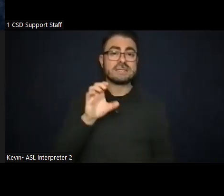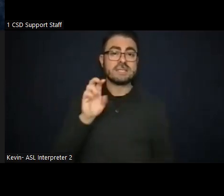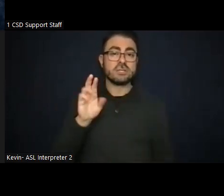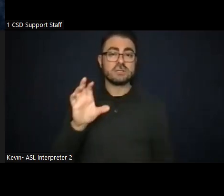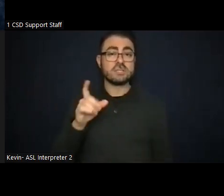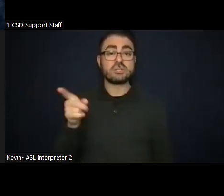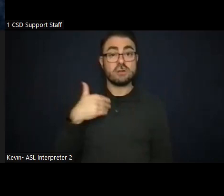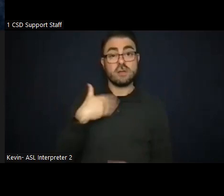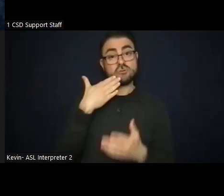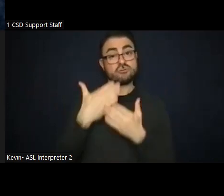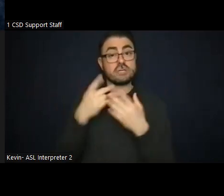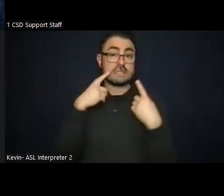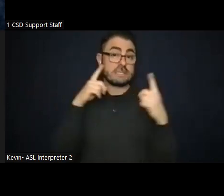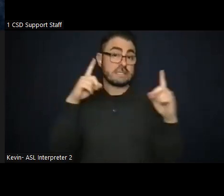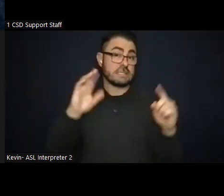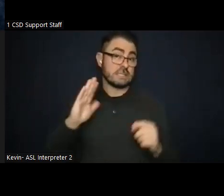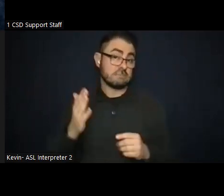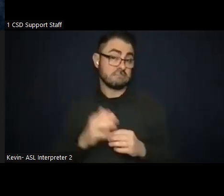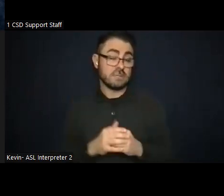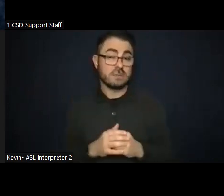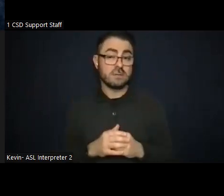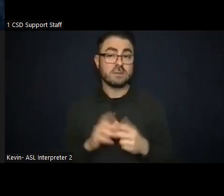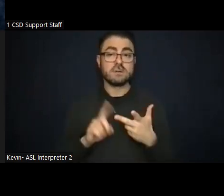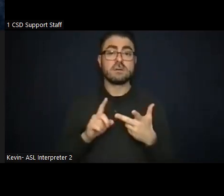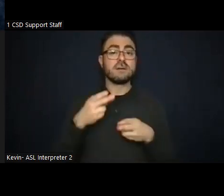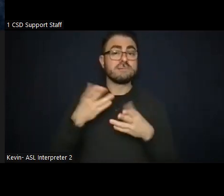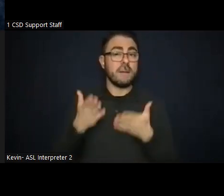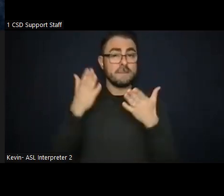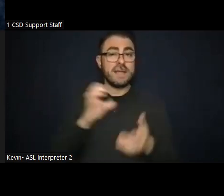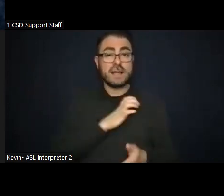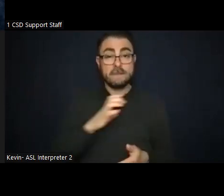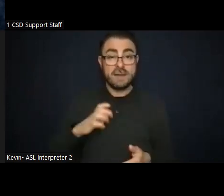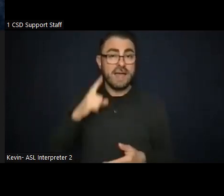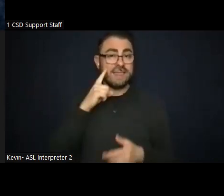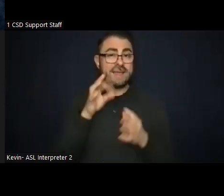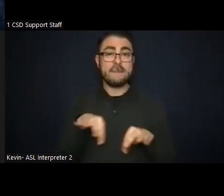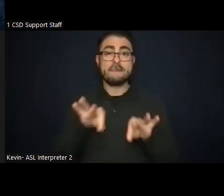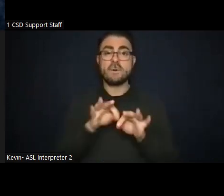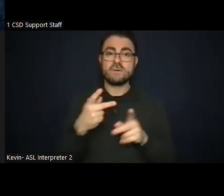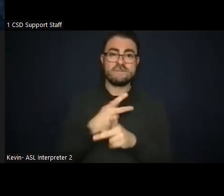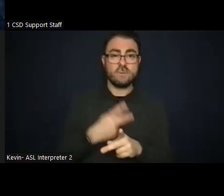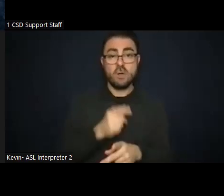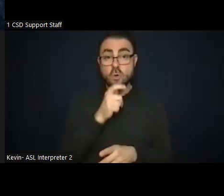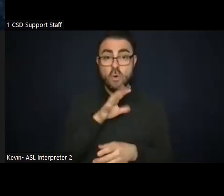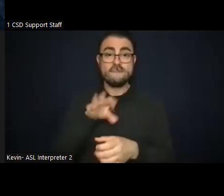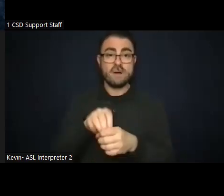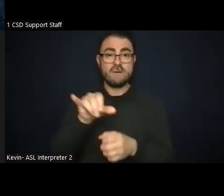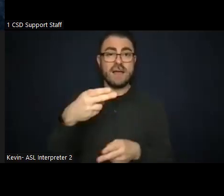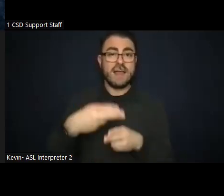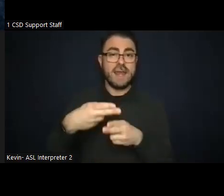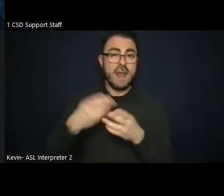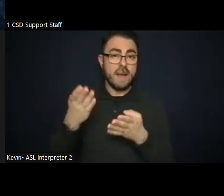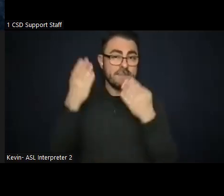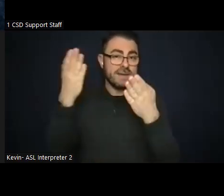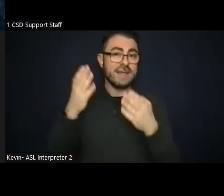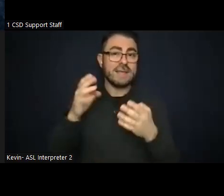good success with that. Nominating committee, I think it's important to decide to figure out who's on the nominating committee and